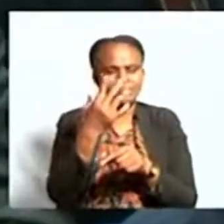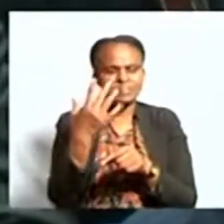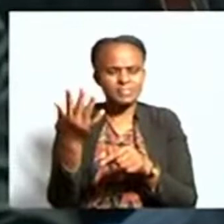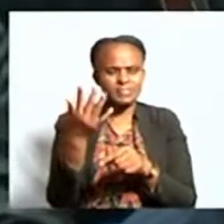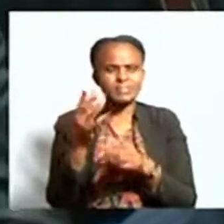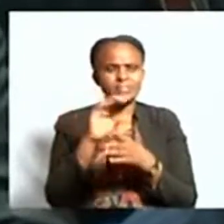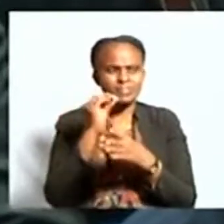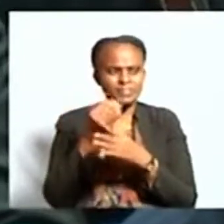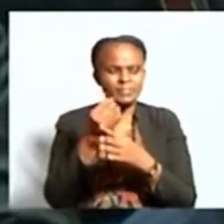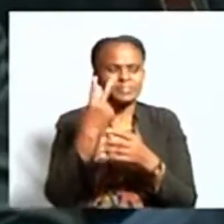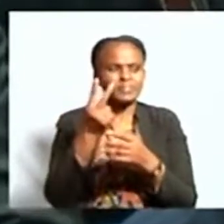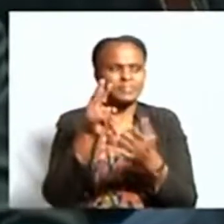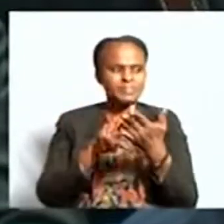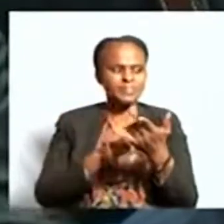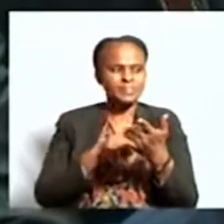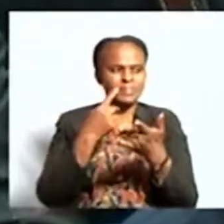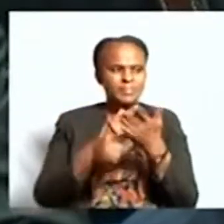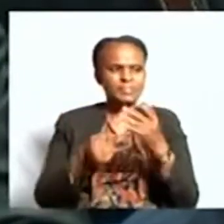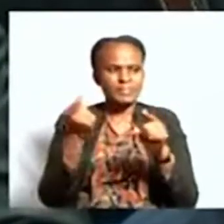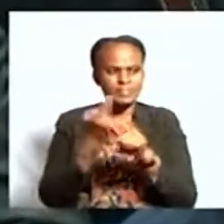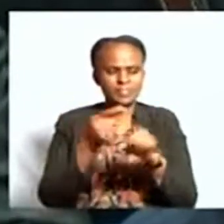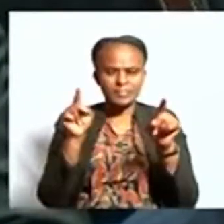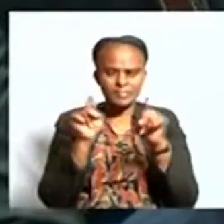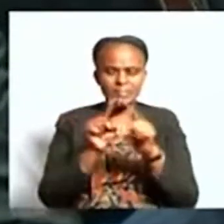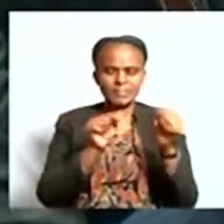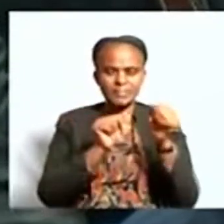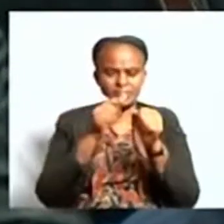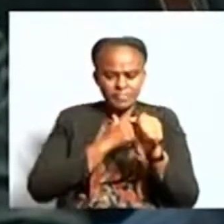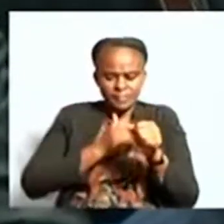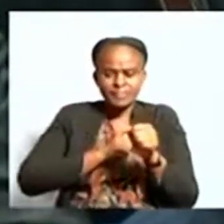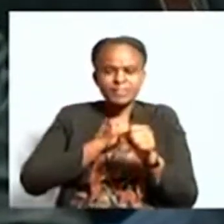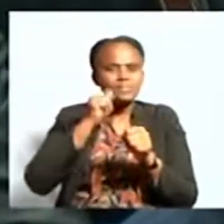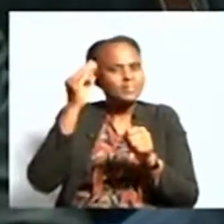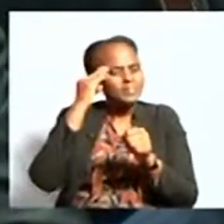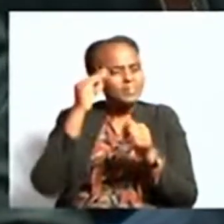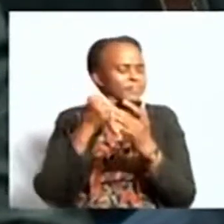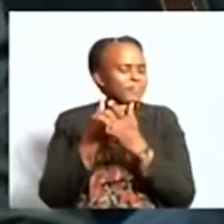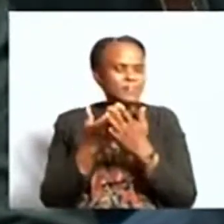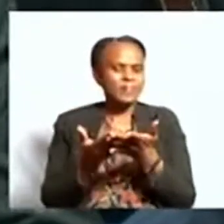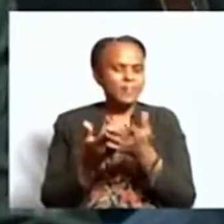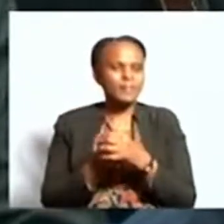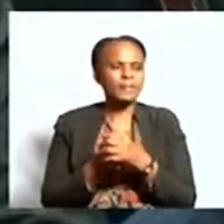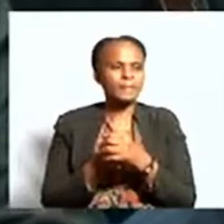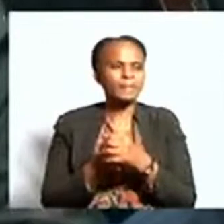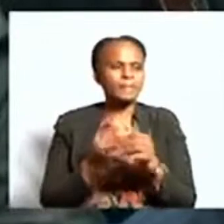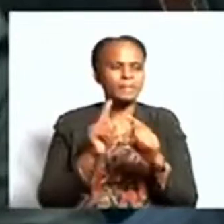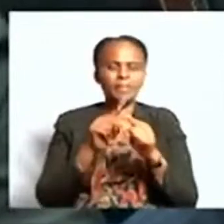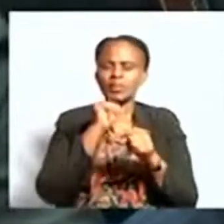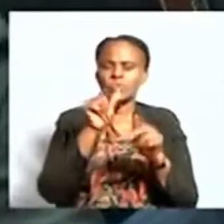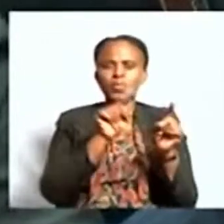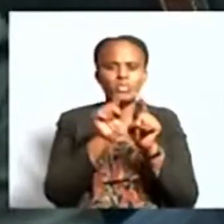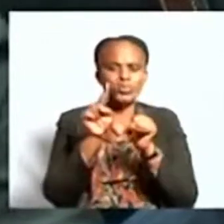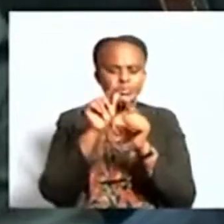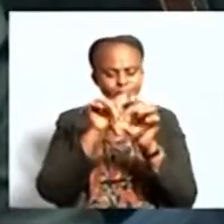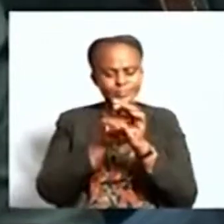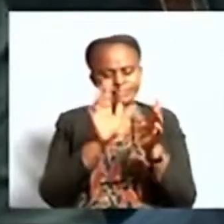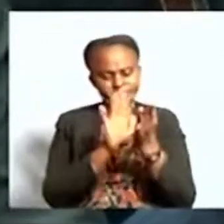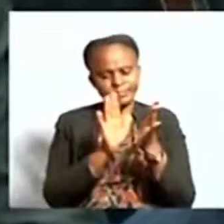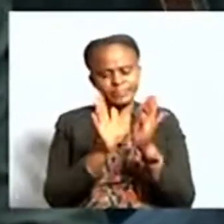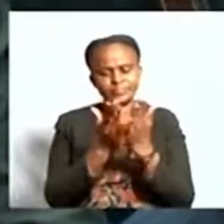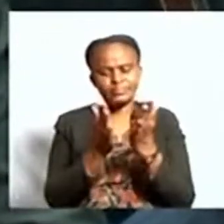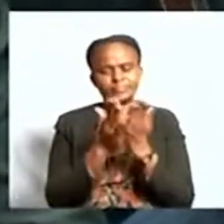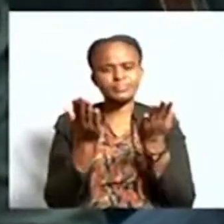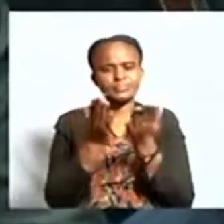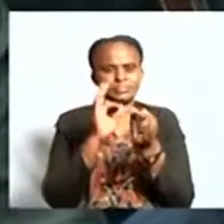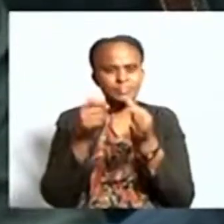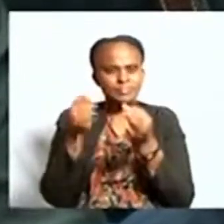two reports that are generated by the same system. I don't know how that comes about, but it's not also on the books. So if